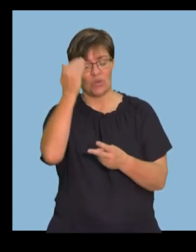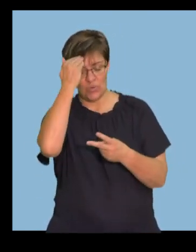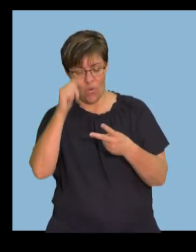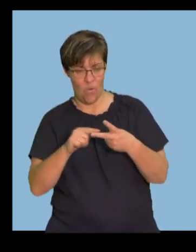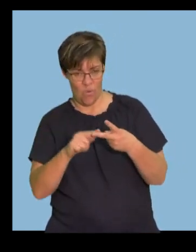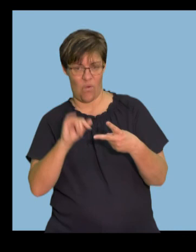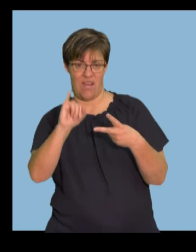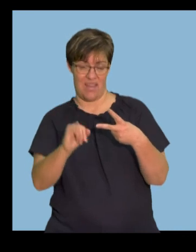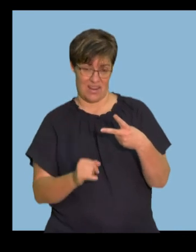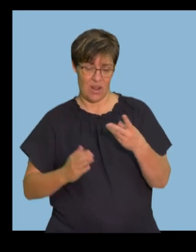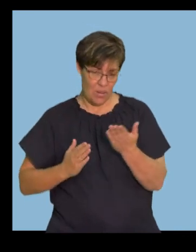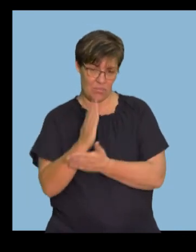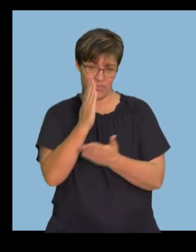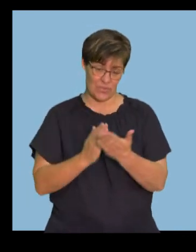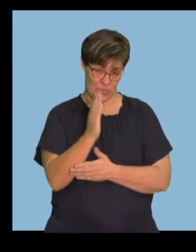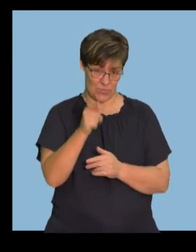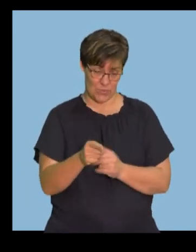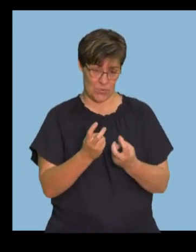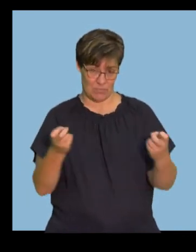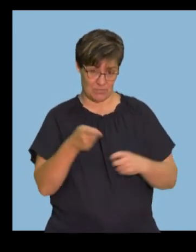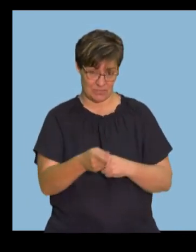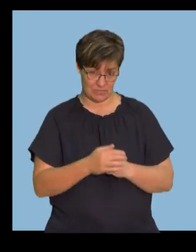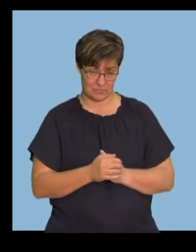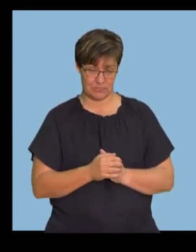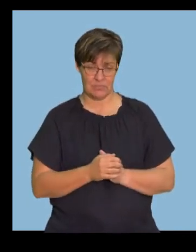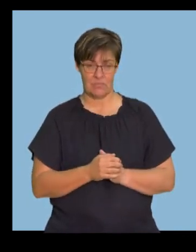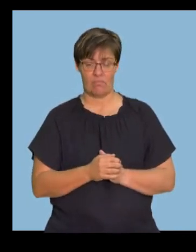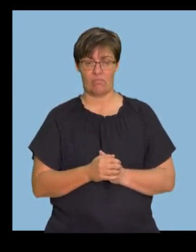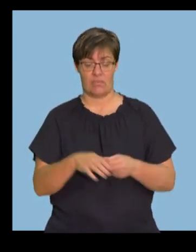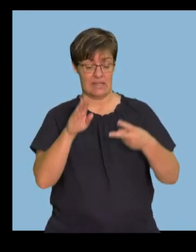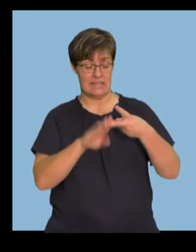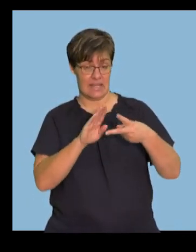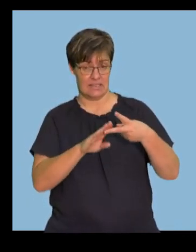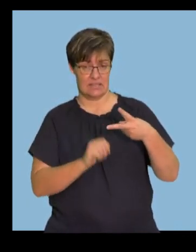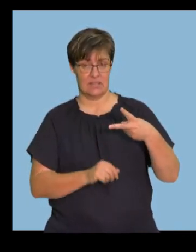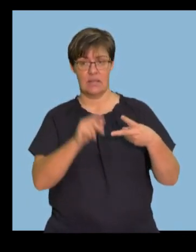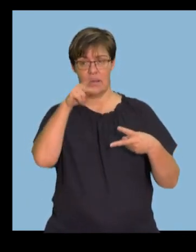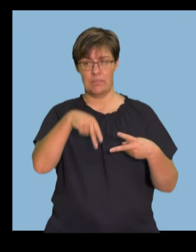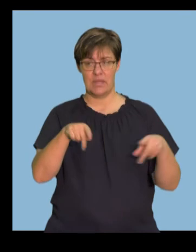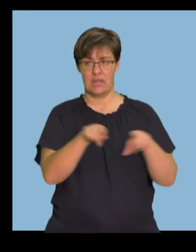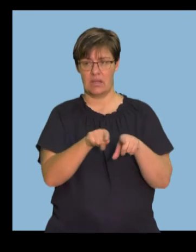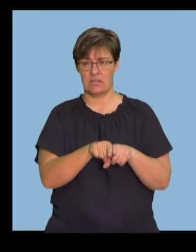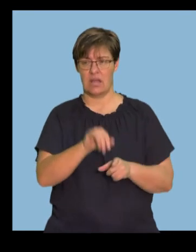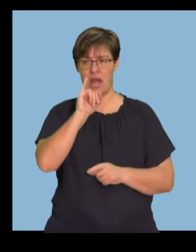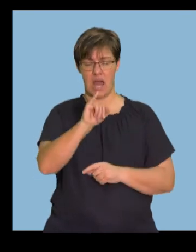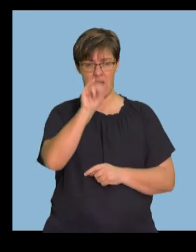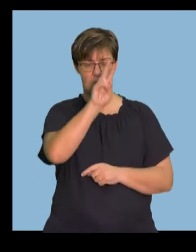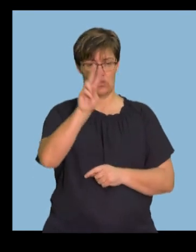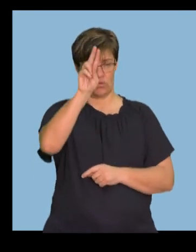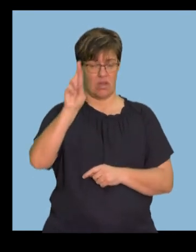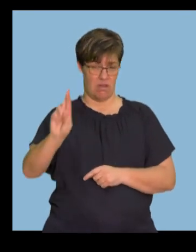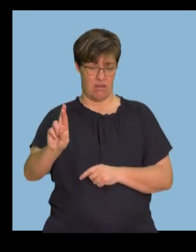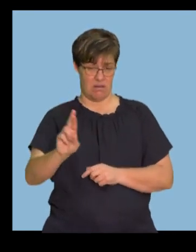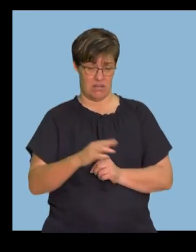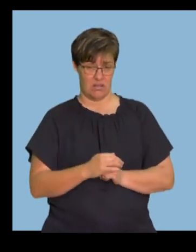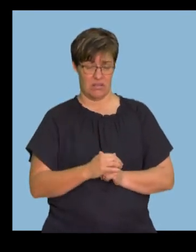well as the current that passes through that particular component. And then the second one, P is equals to I squared